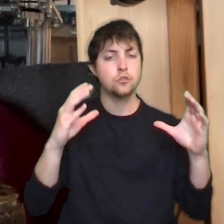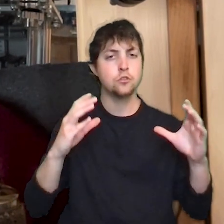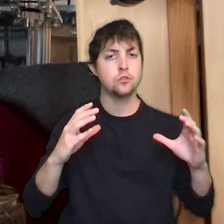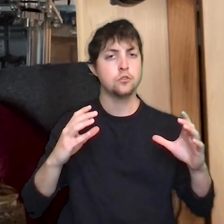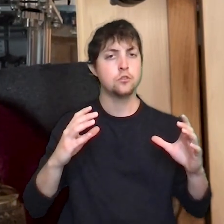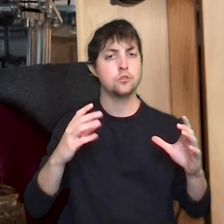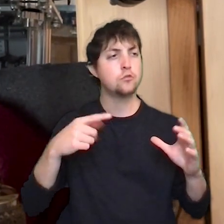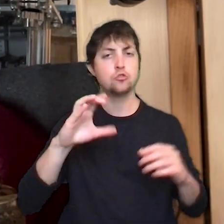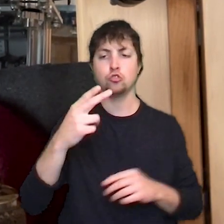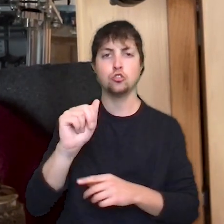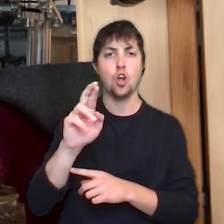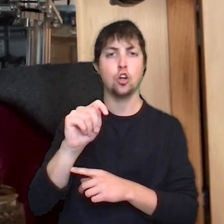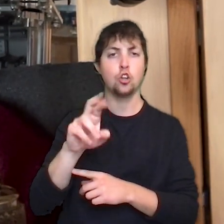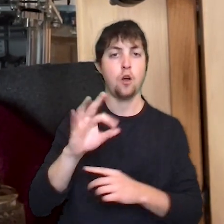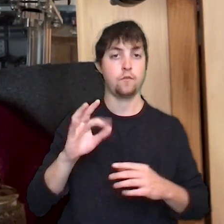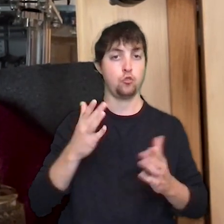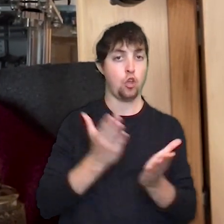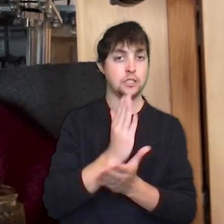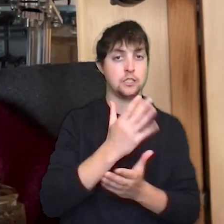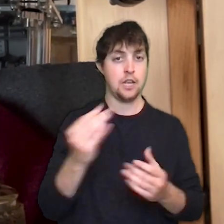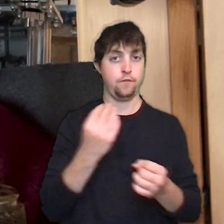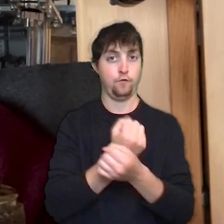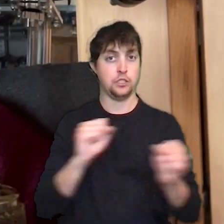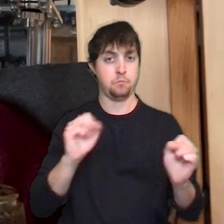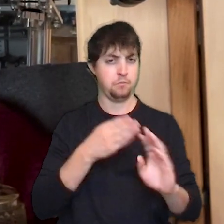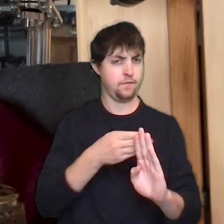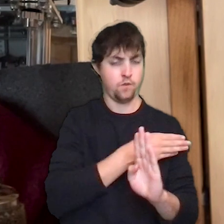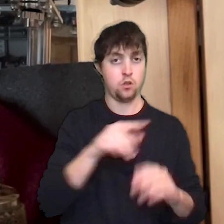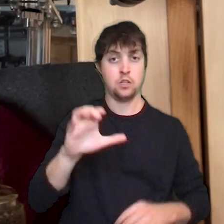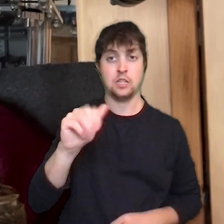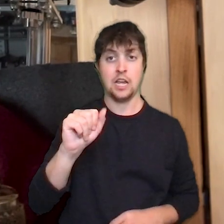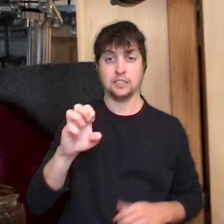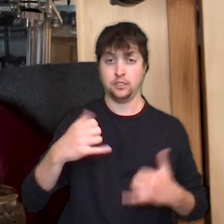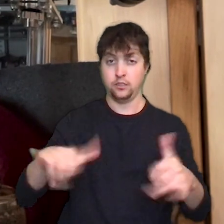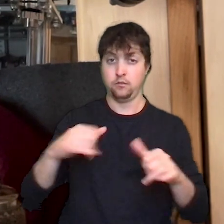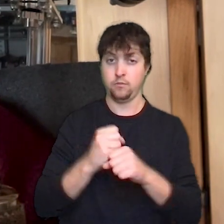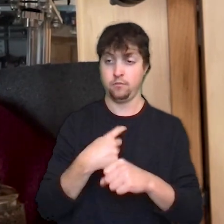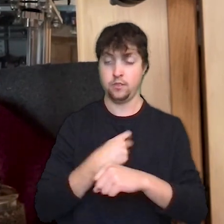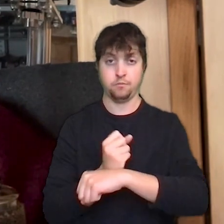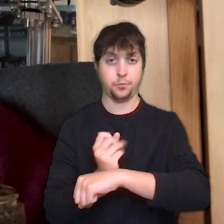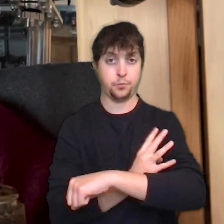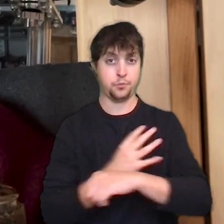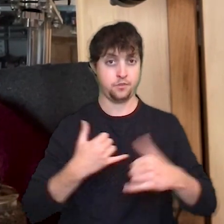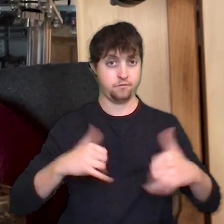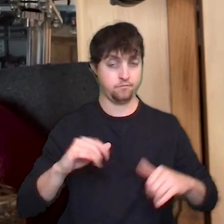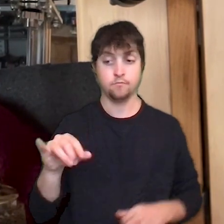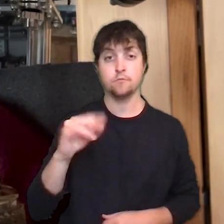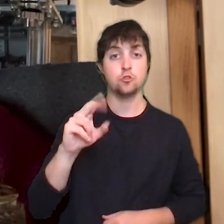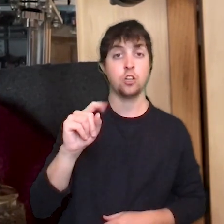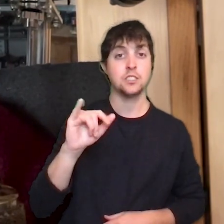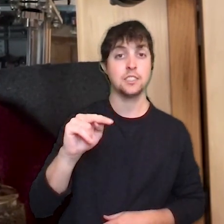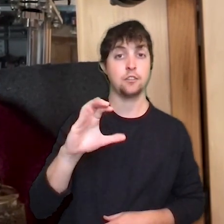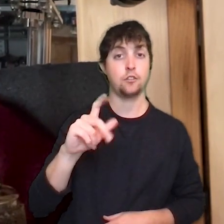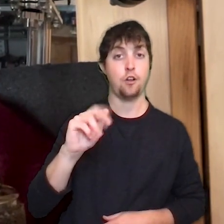even imagined a Charter of Rights and Freedoms. That case still makes me shiver.